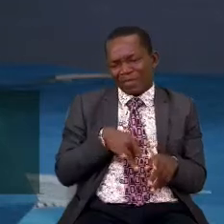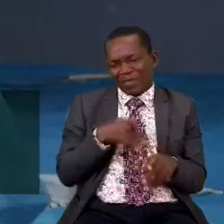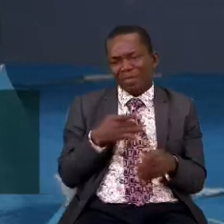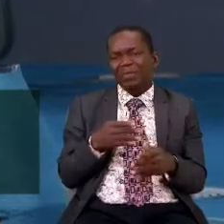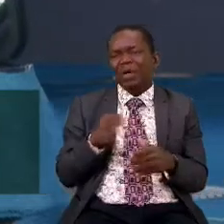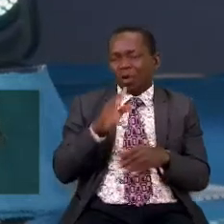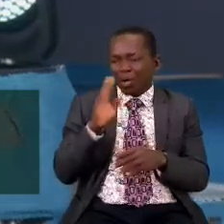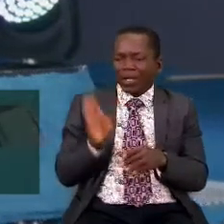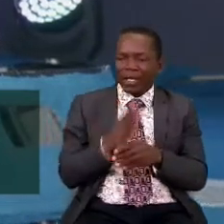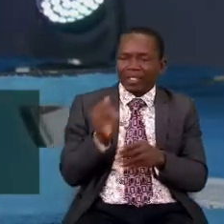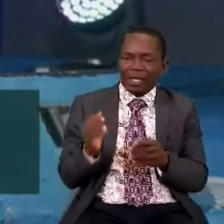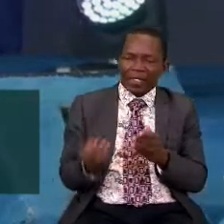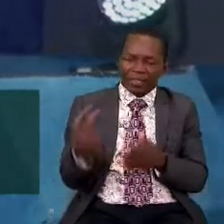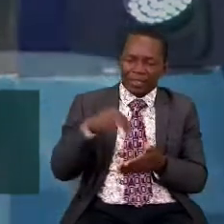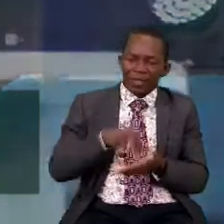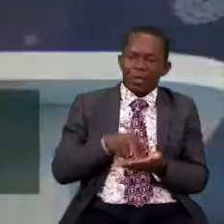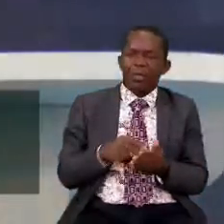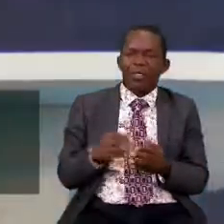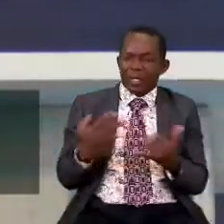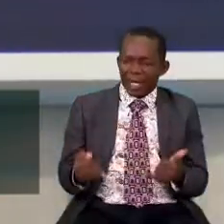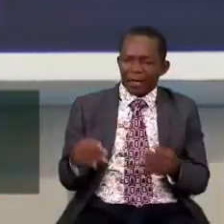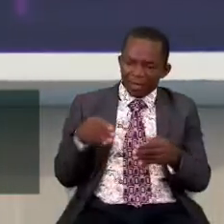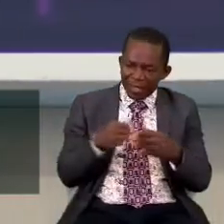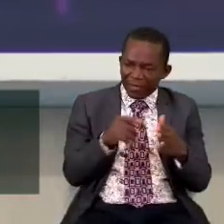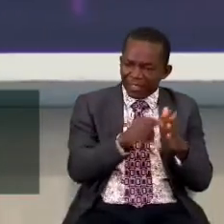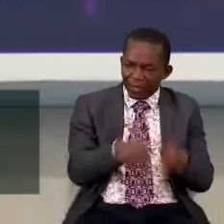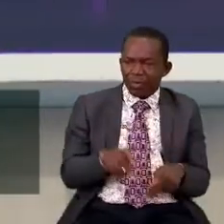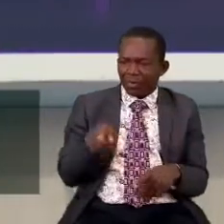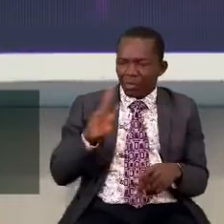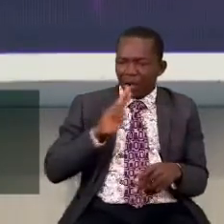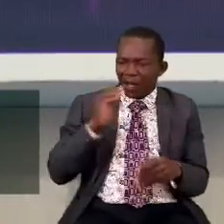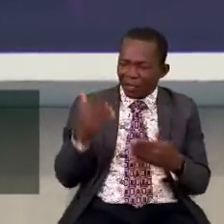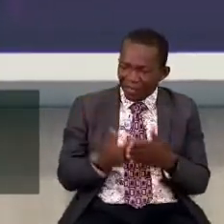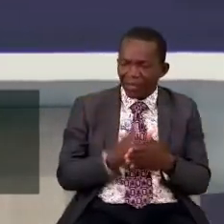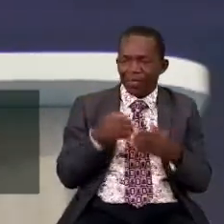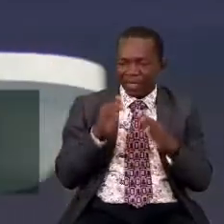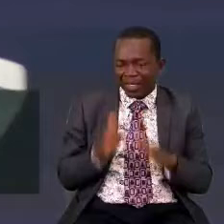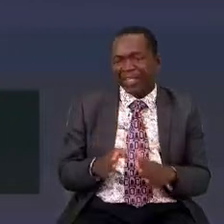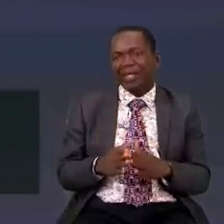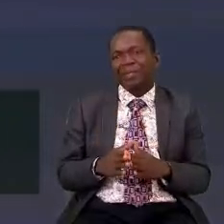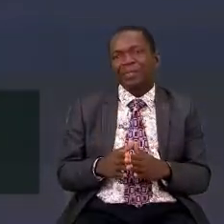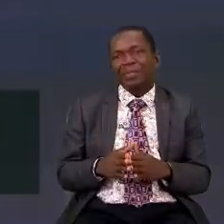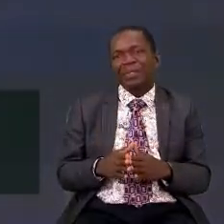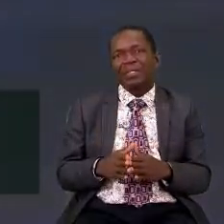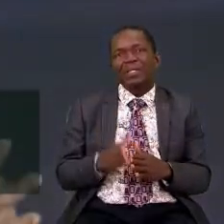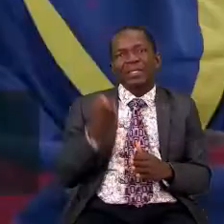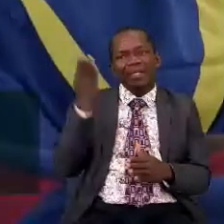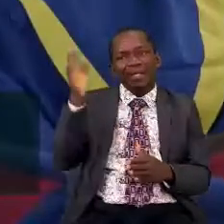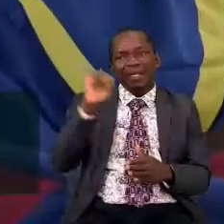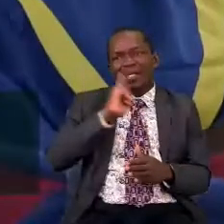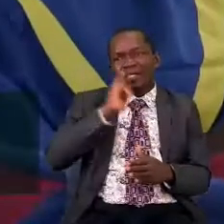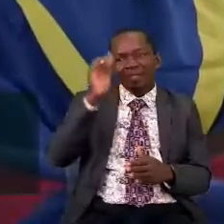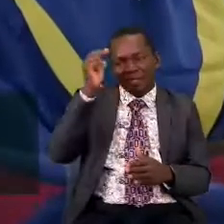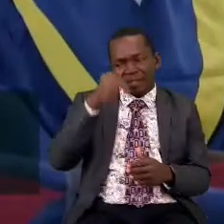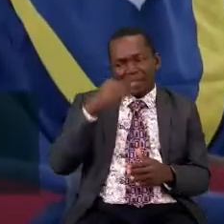The patience of a minister. And look at something here in Isaiah chapter 30. I'm